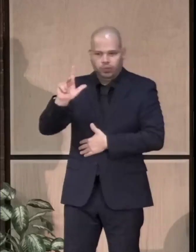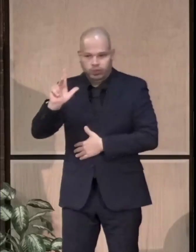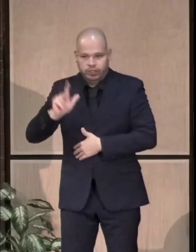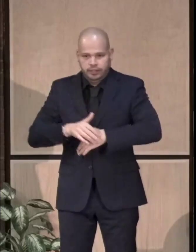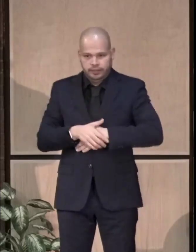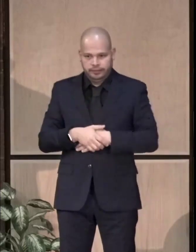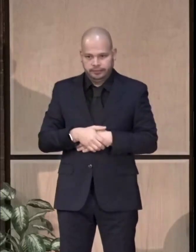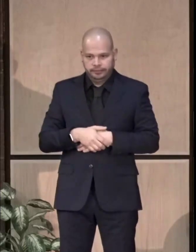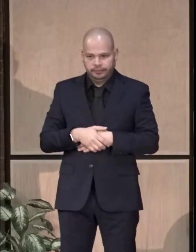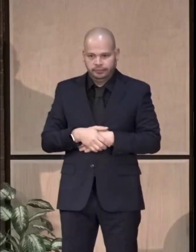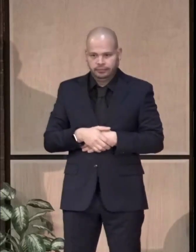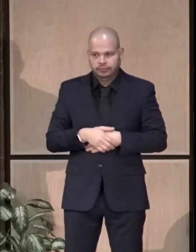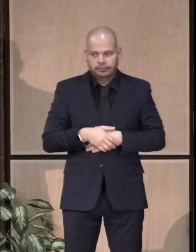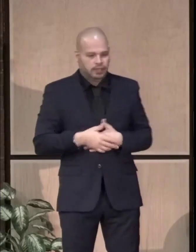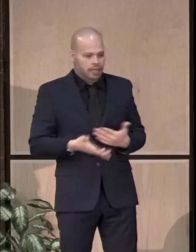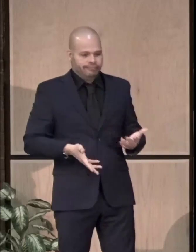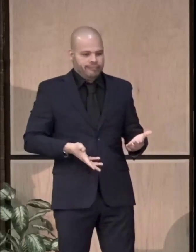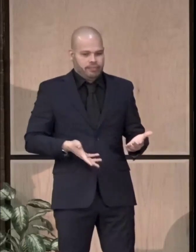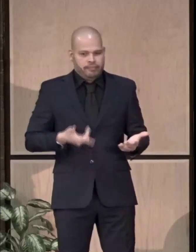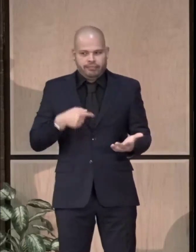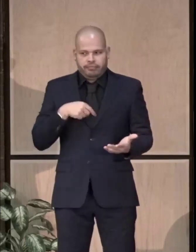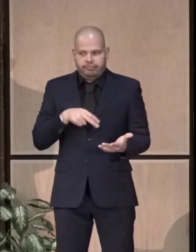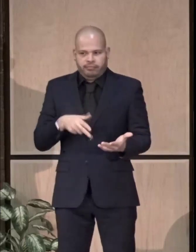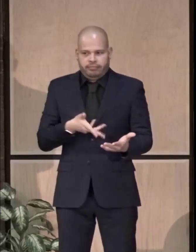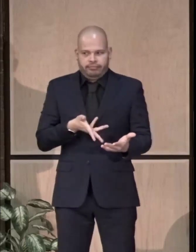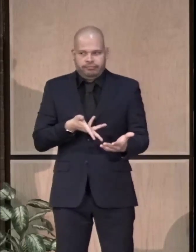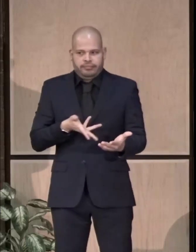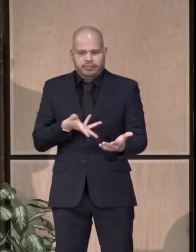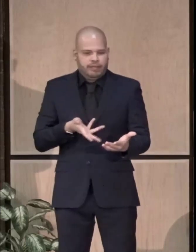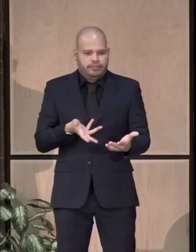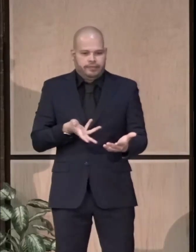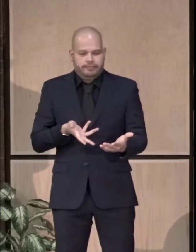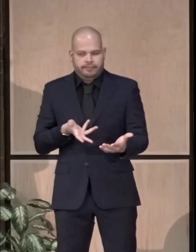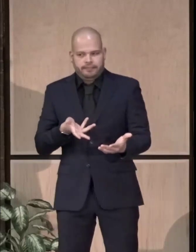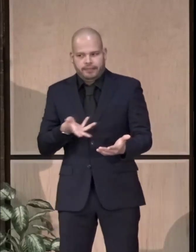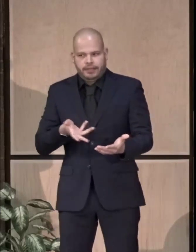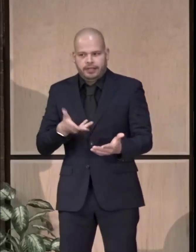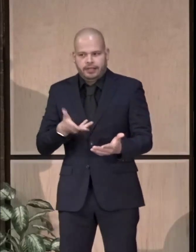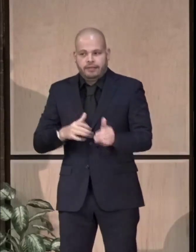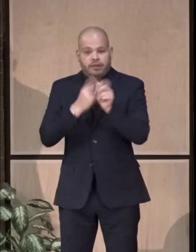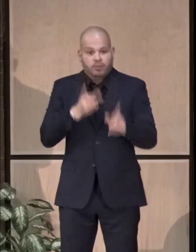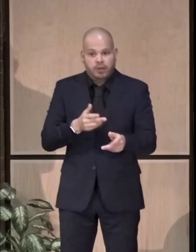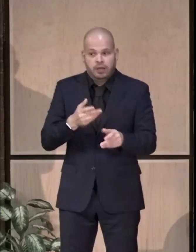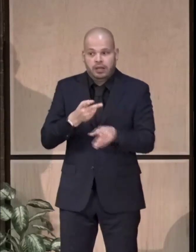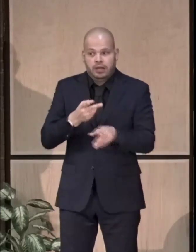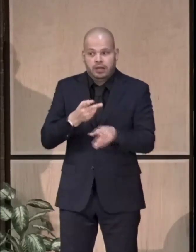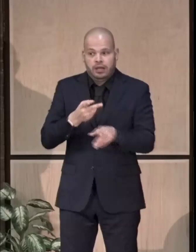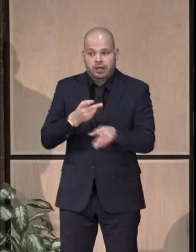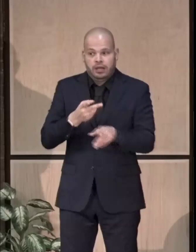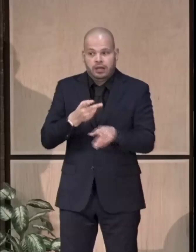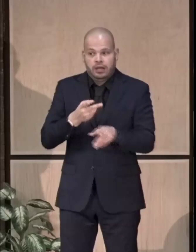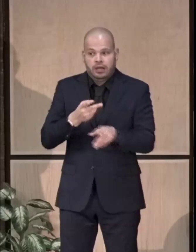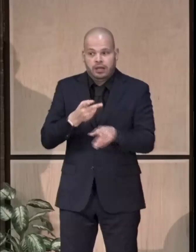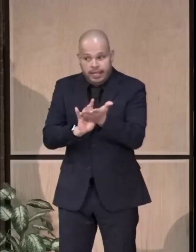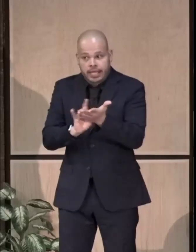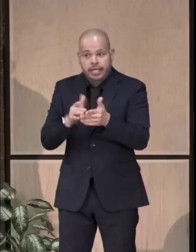I mean, this does state, but in terms of any follow-up care with the brigade medical officer and